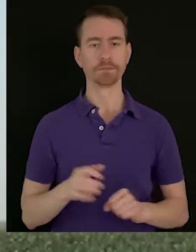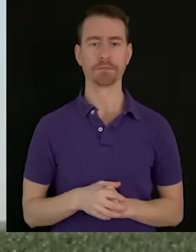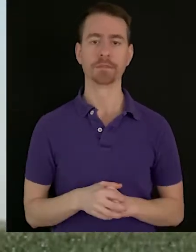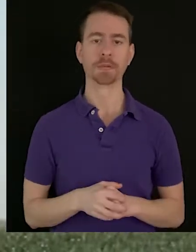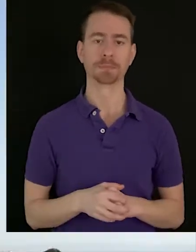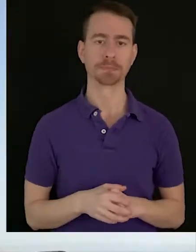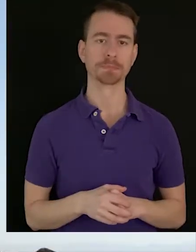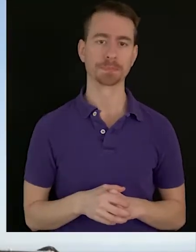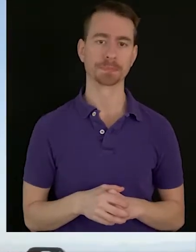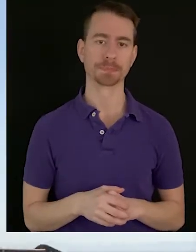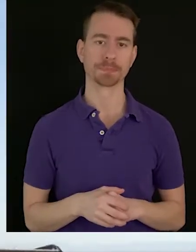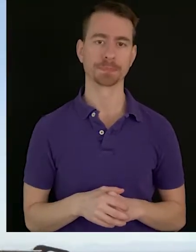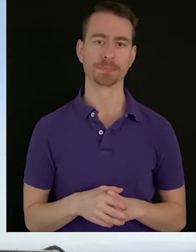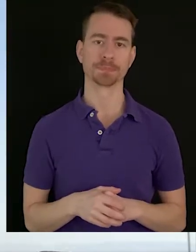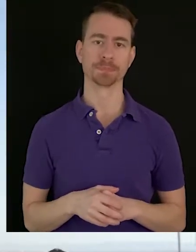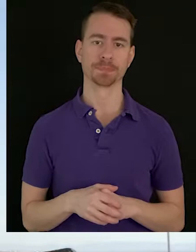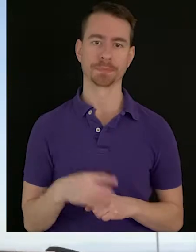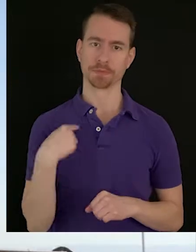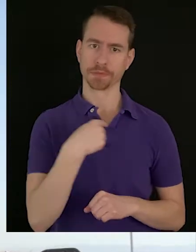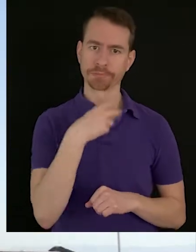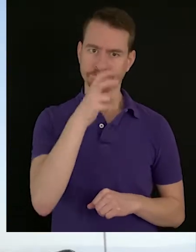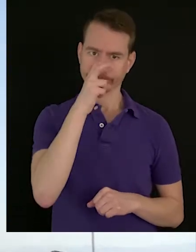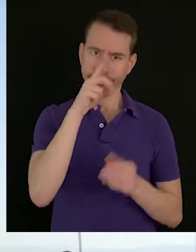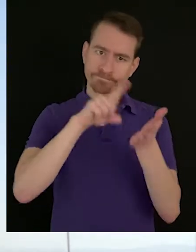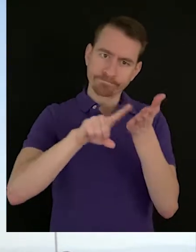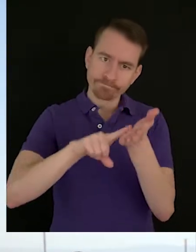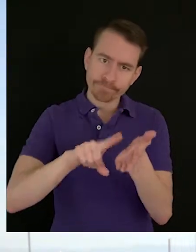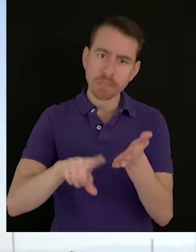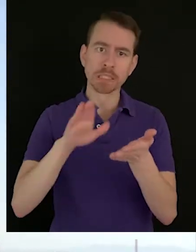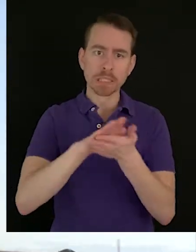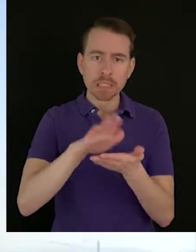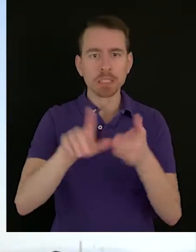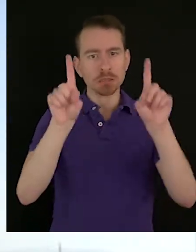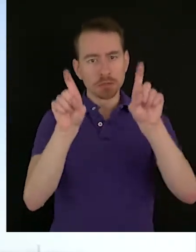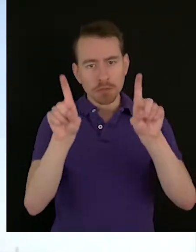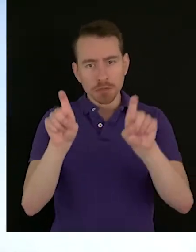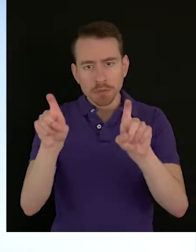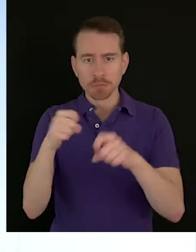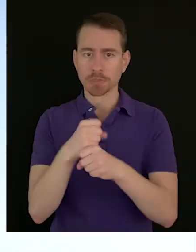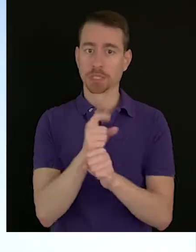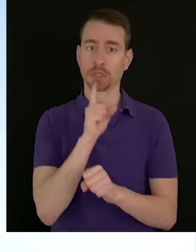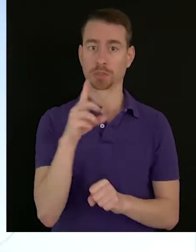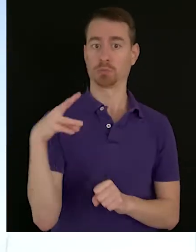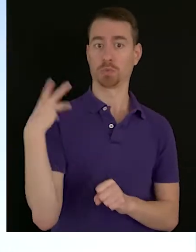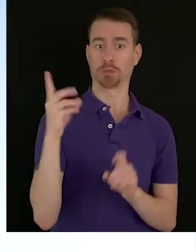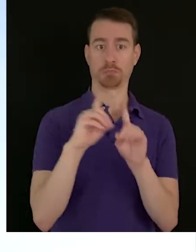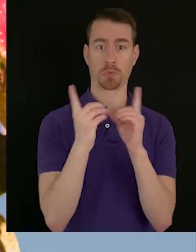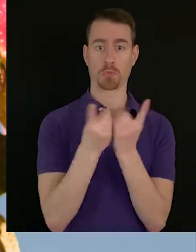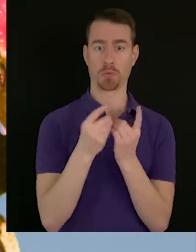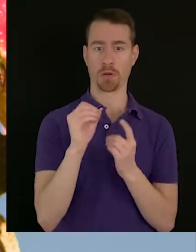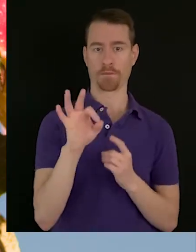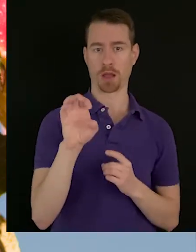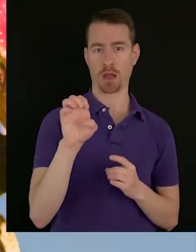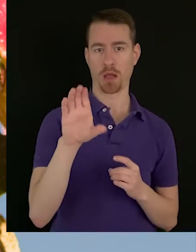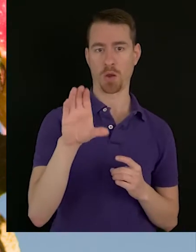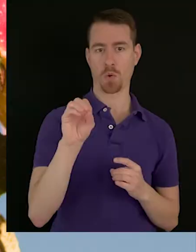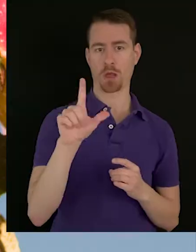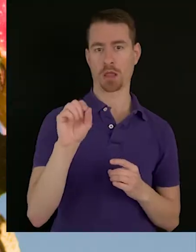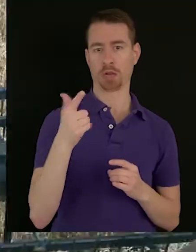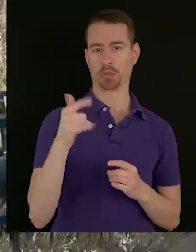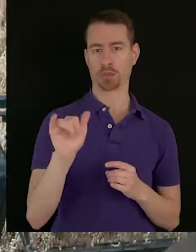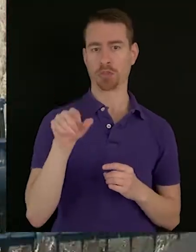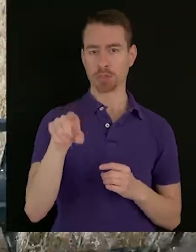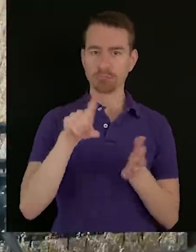timber forests. Did you know that some of the foods we eat are grown with biosolids? Common foods grown with Loop include